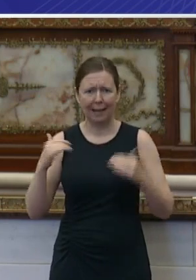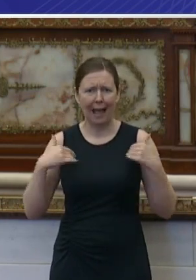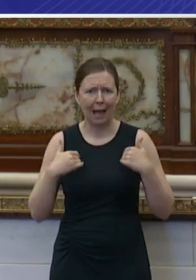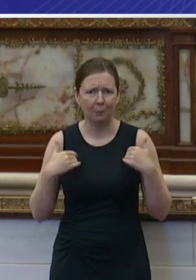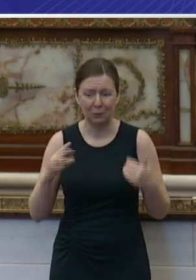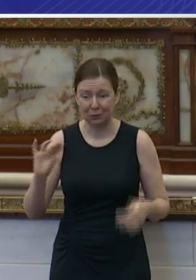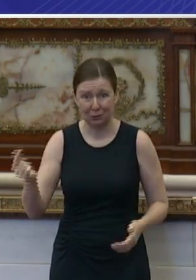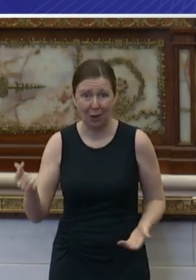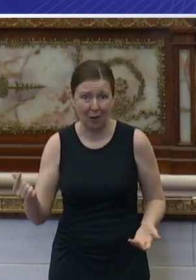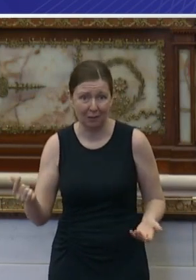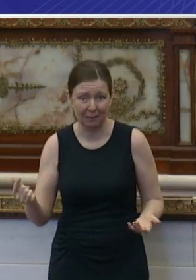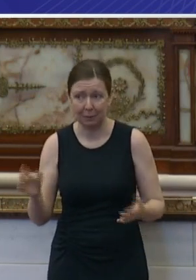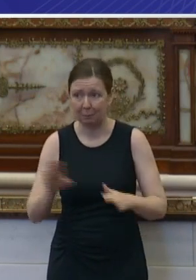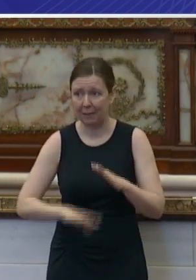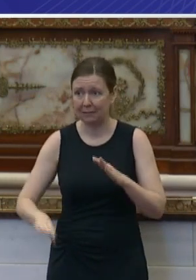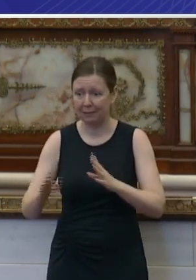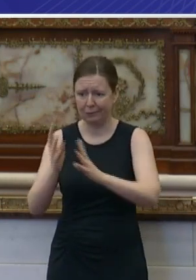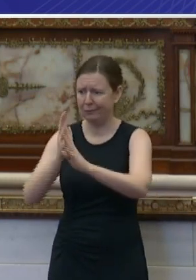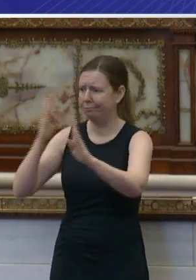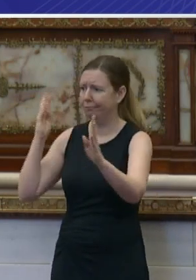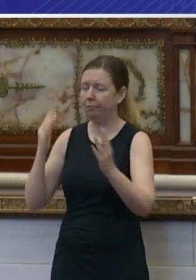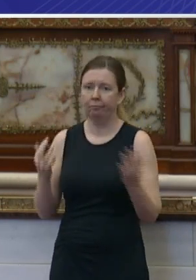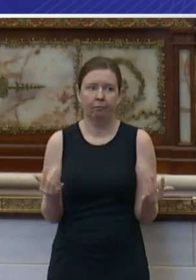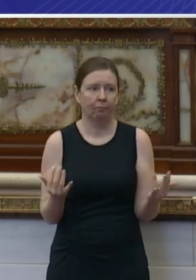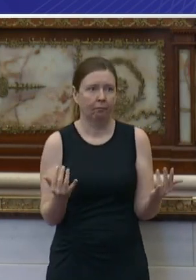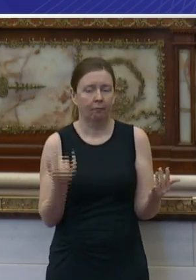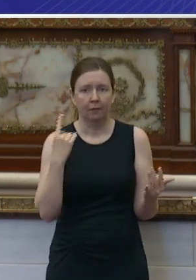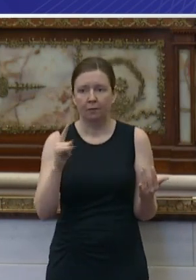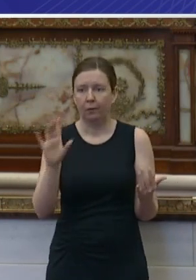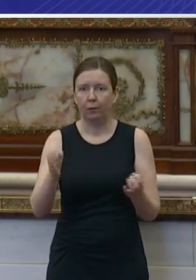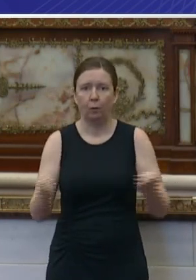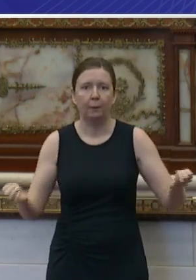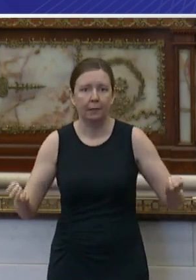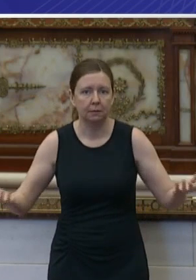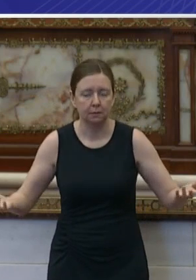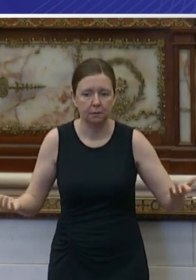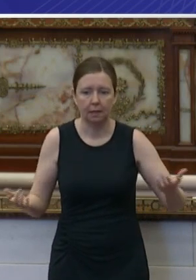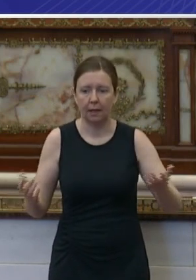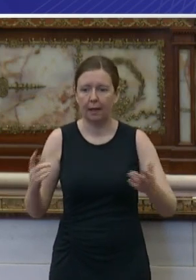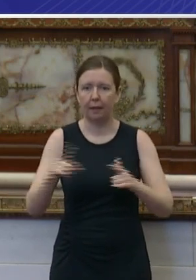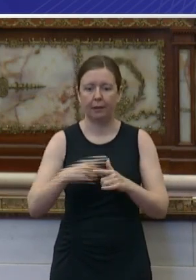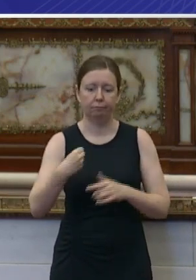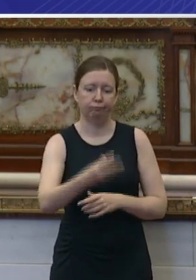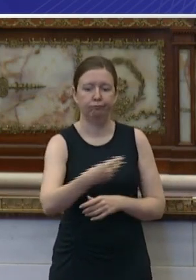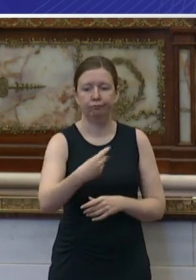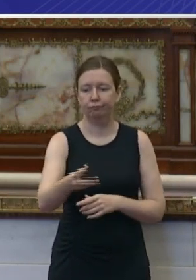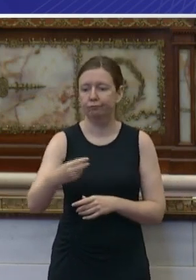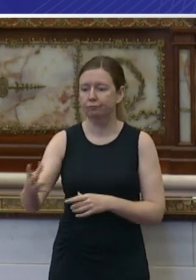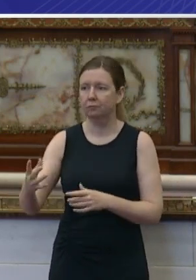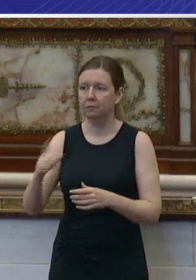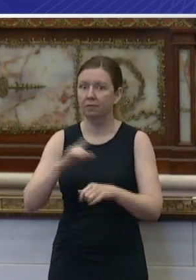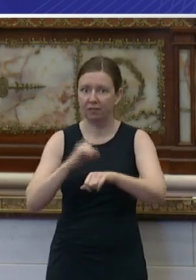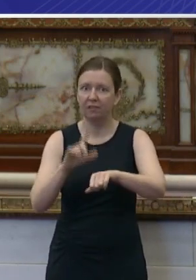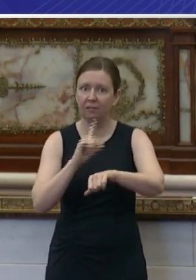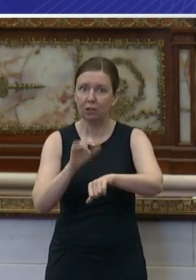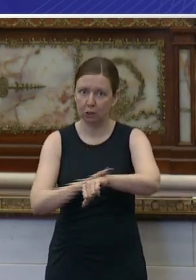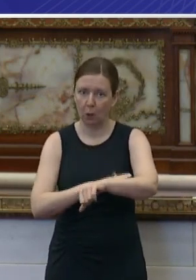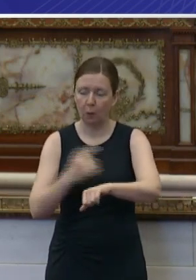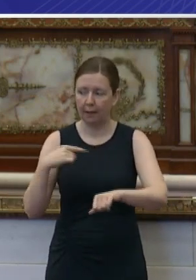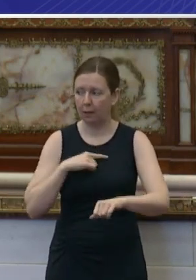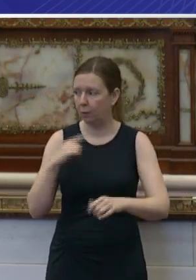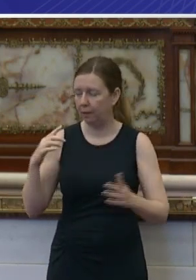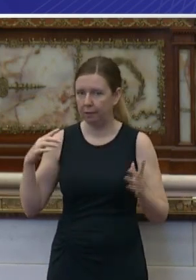or dogs, basically just waiting for their equipment and it being handed out one by one very slowly and us